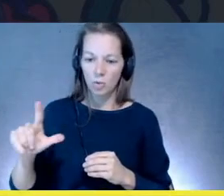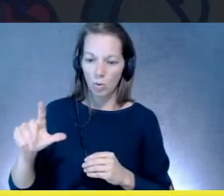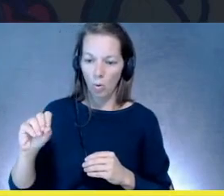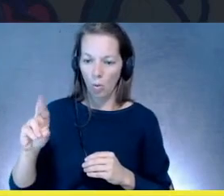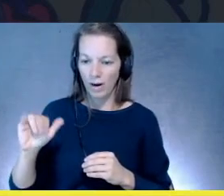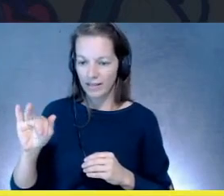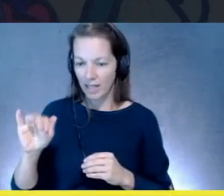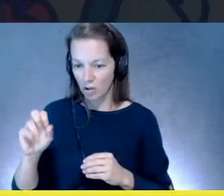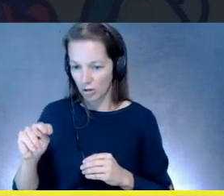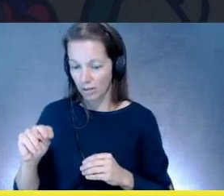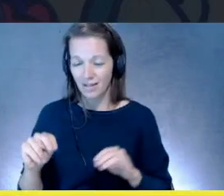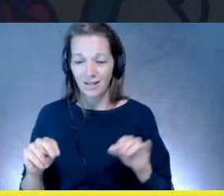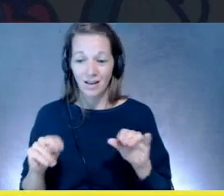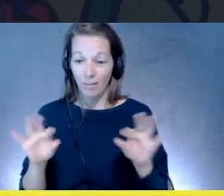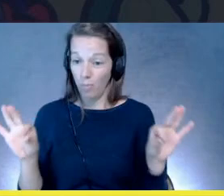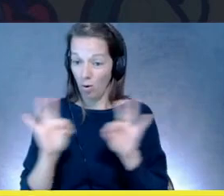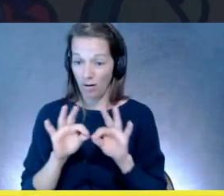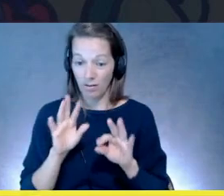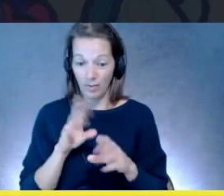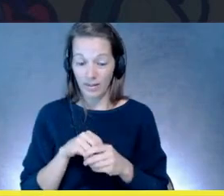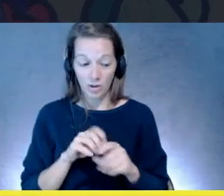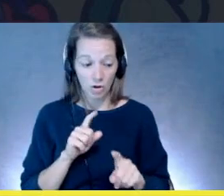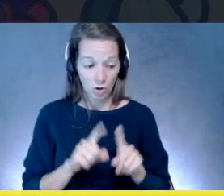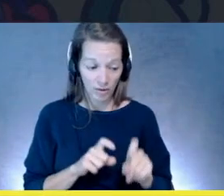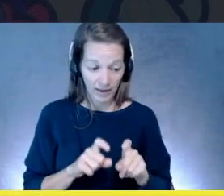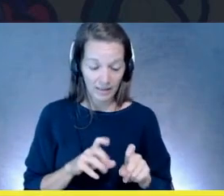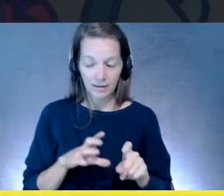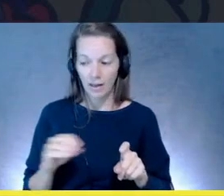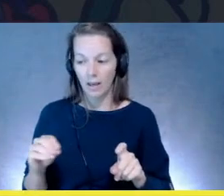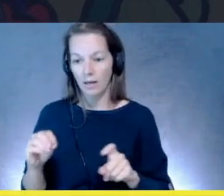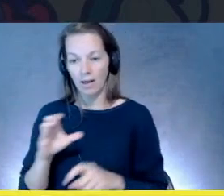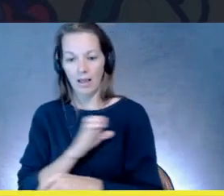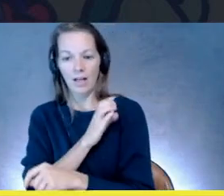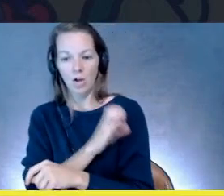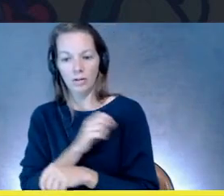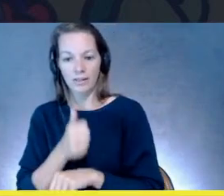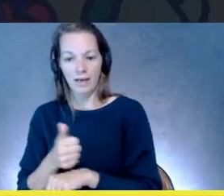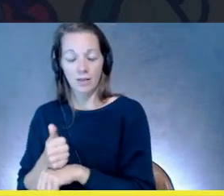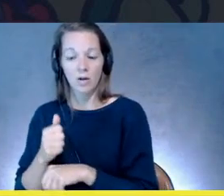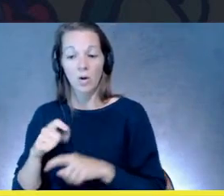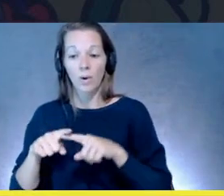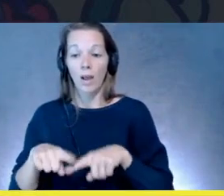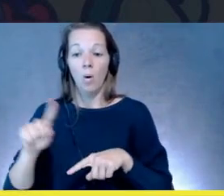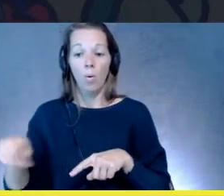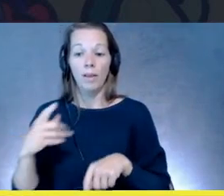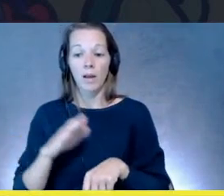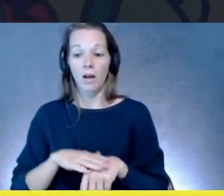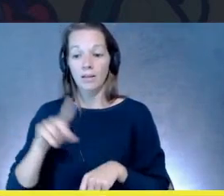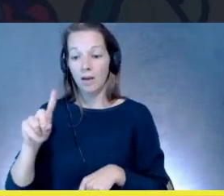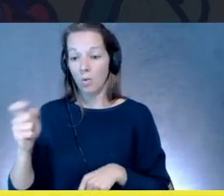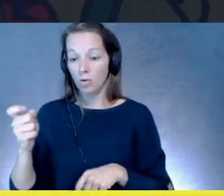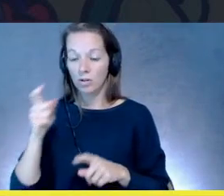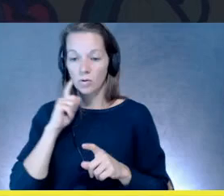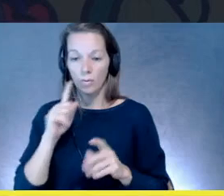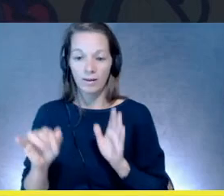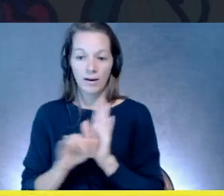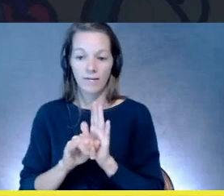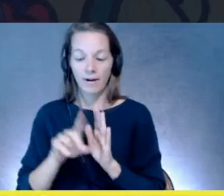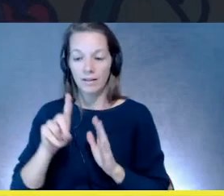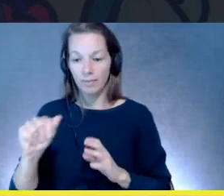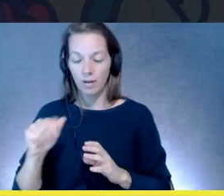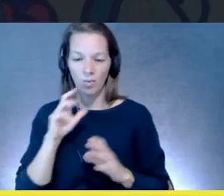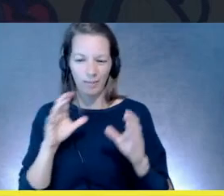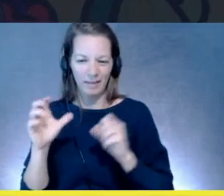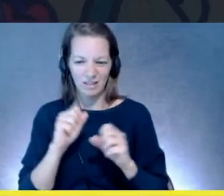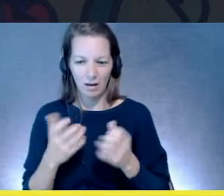in surveys, and it's important in clinical settings, because when we rely only on diagnosis codes to identify disabilities, we're missing a lot